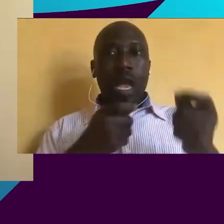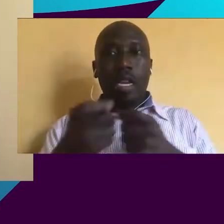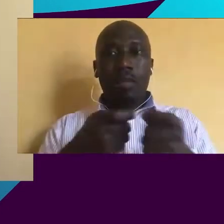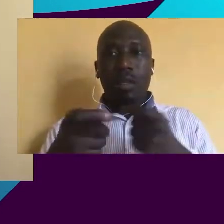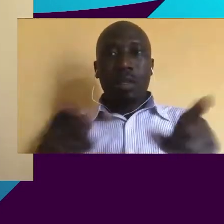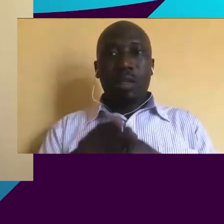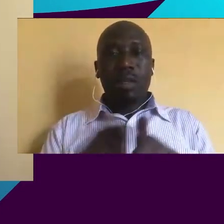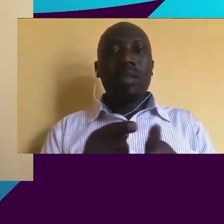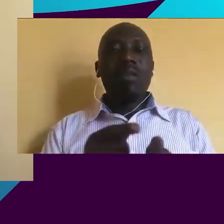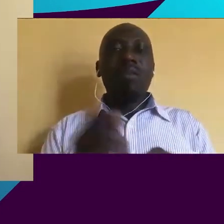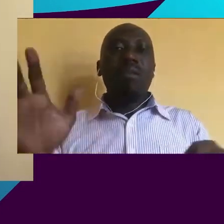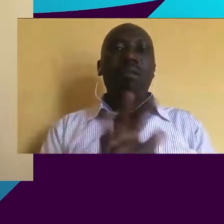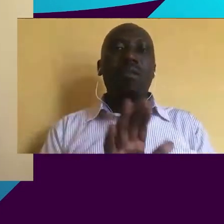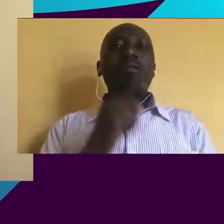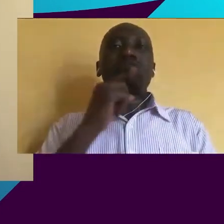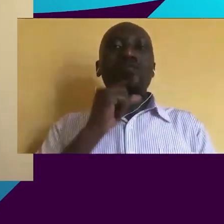male-dominated.